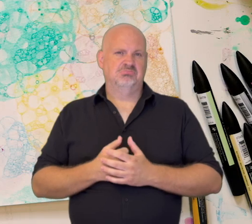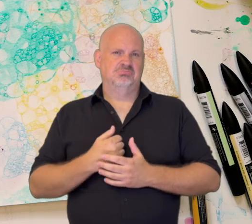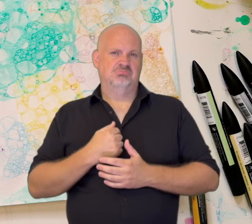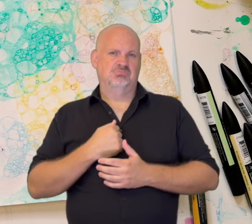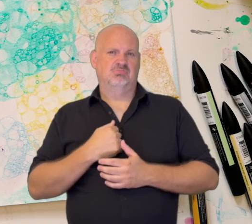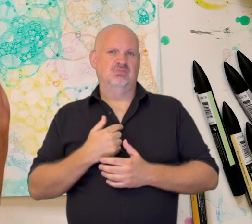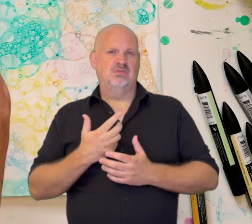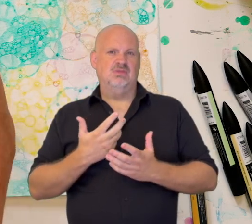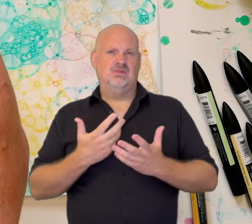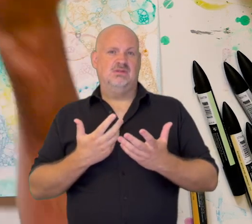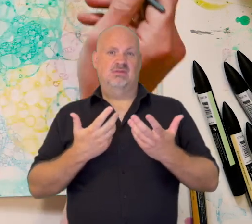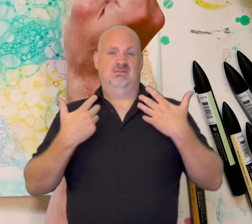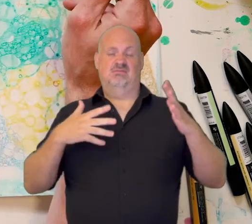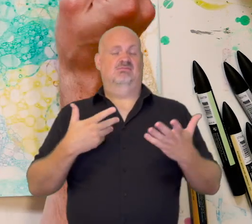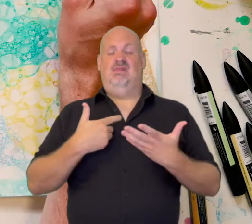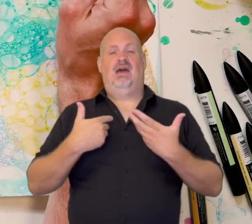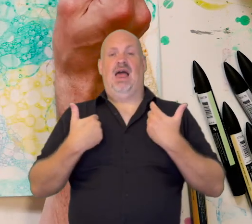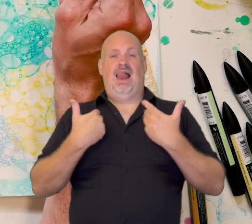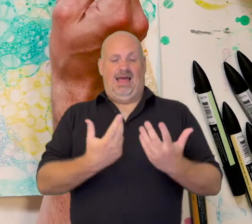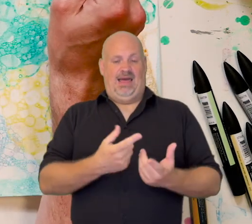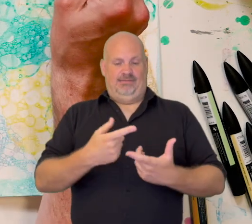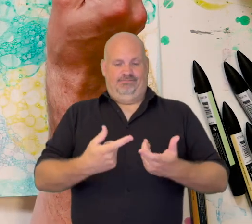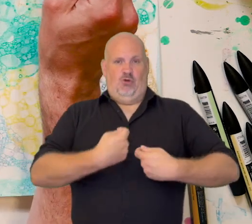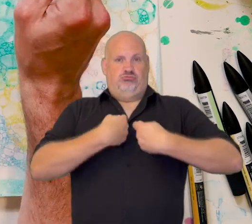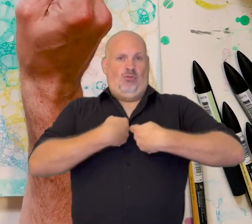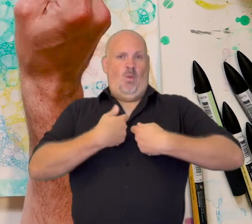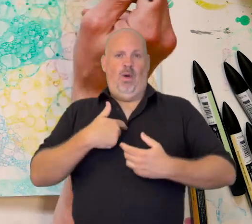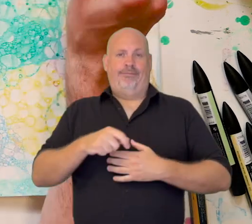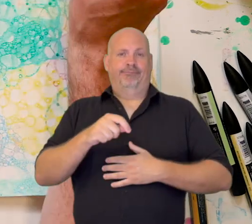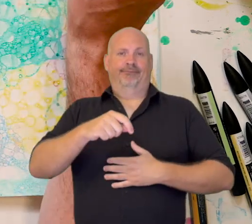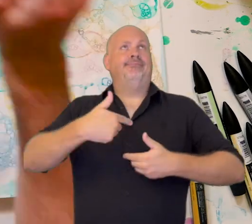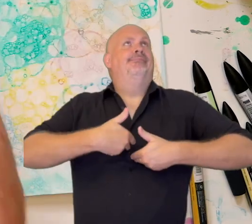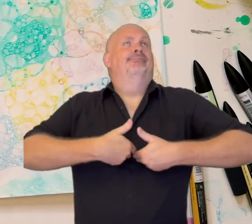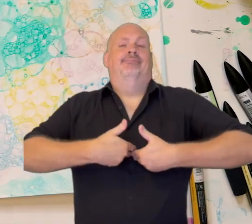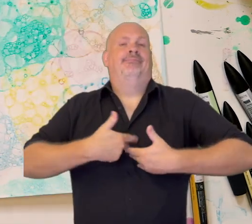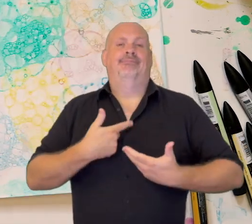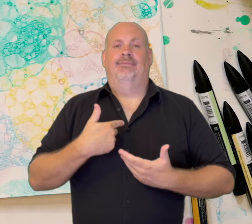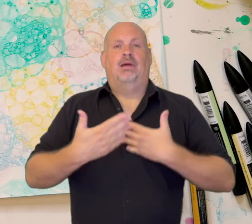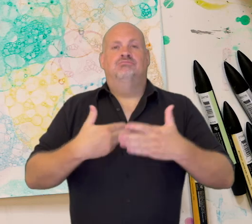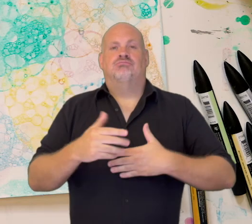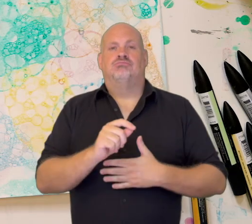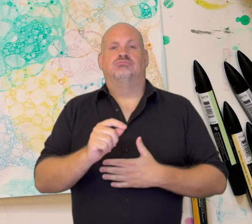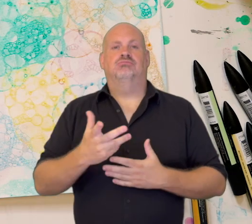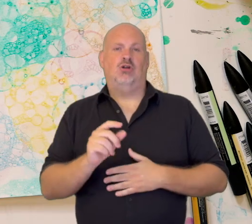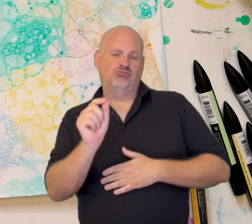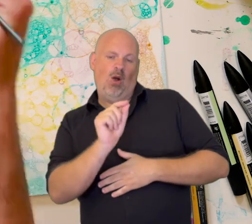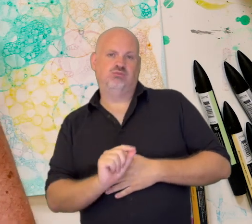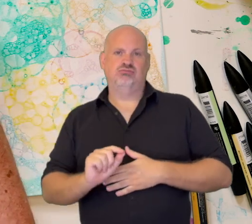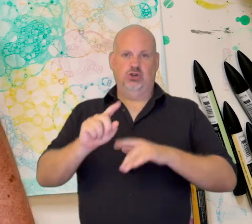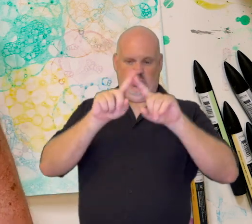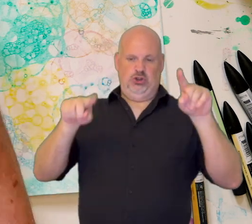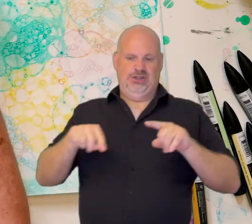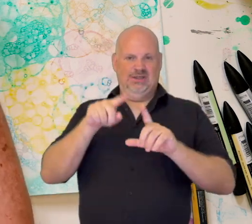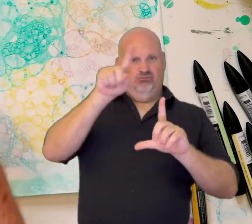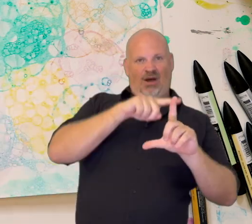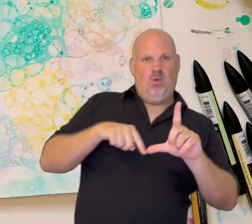And now I'm going to let this kind of lead me quite intuitively again, just around the sheet,